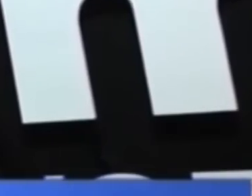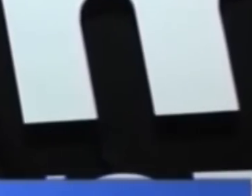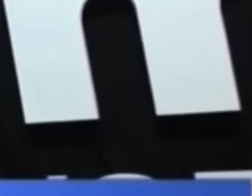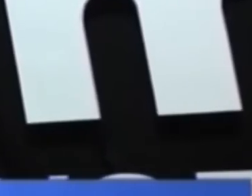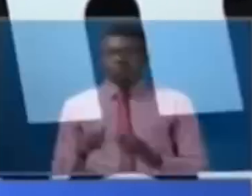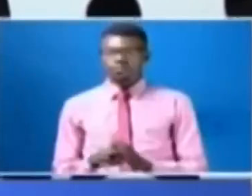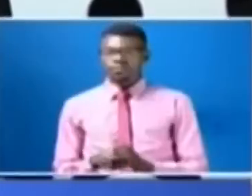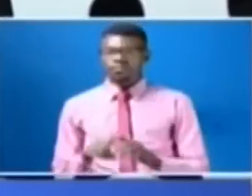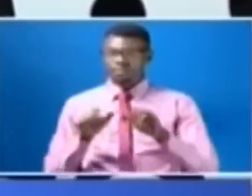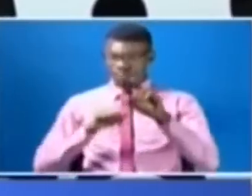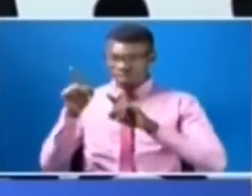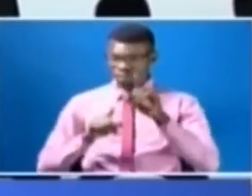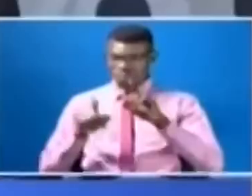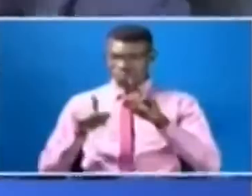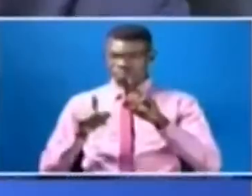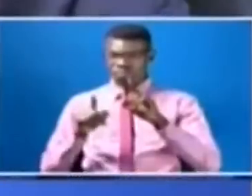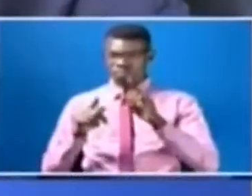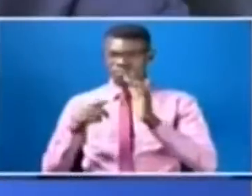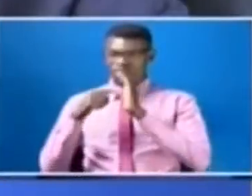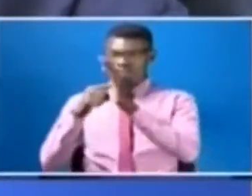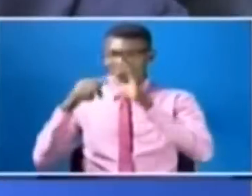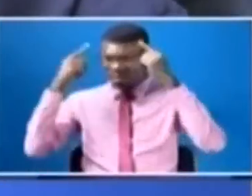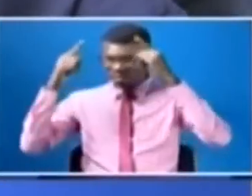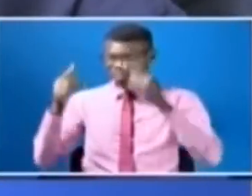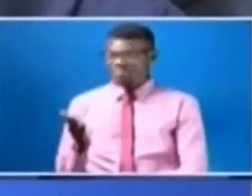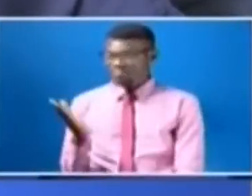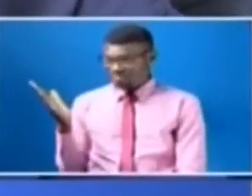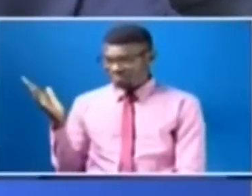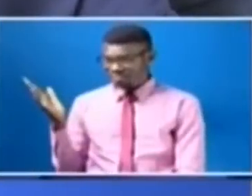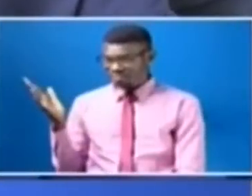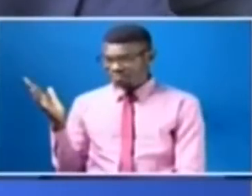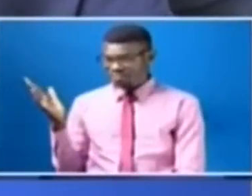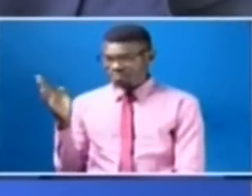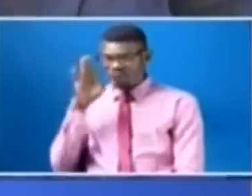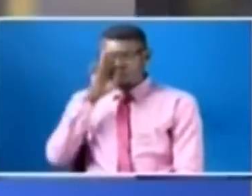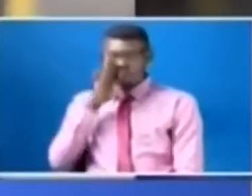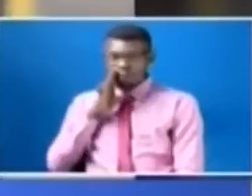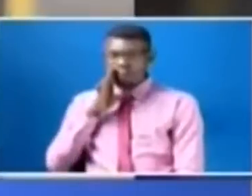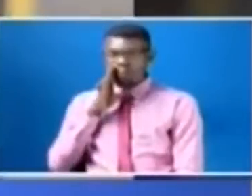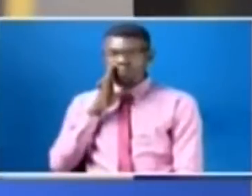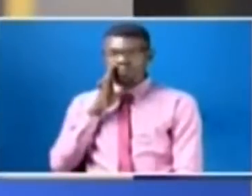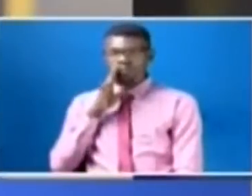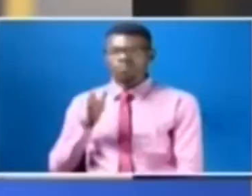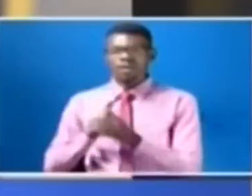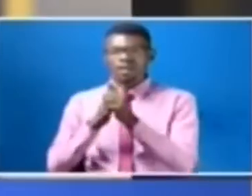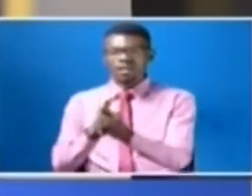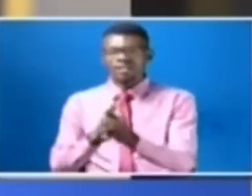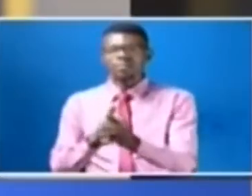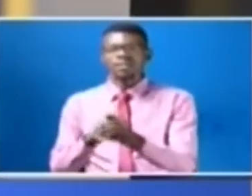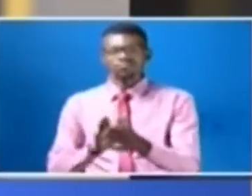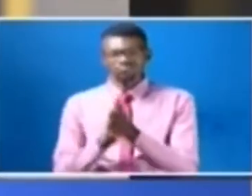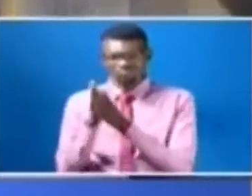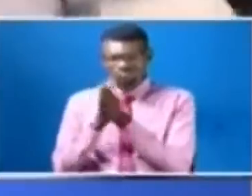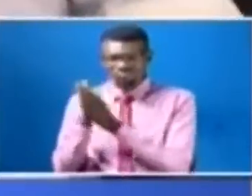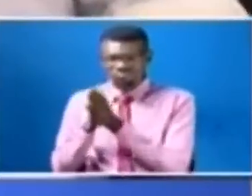Safaricom's symbol of success. That was Bob Collymore, a man who inspired through his leadership values. With bouts